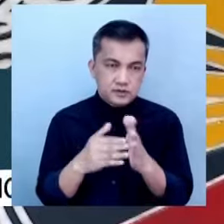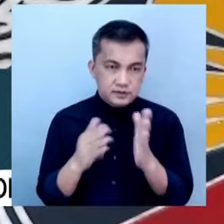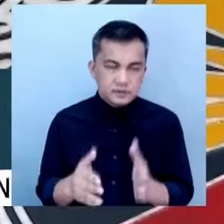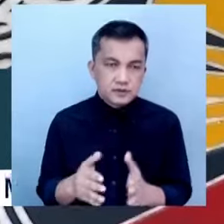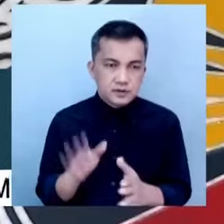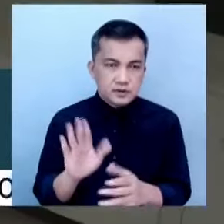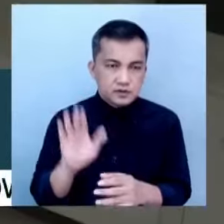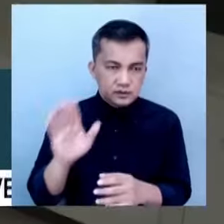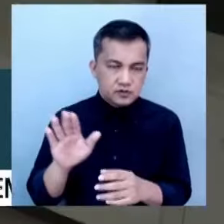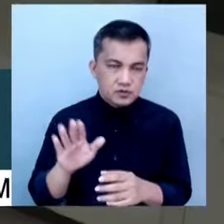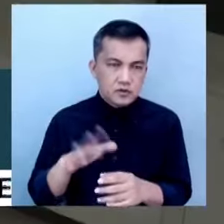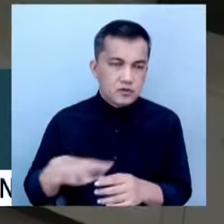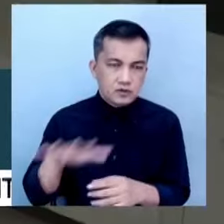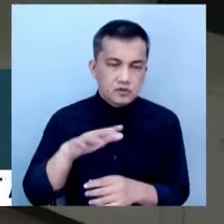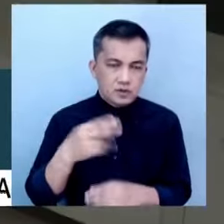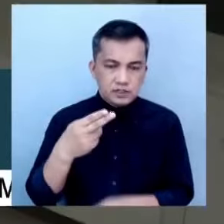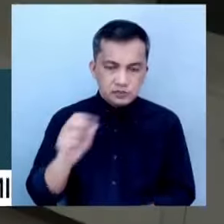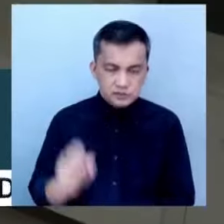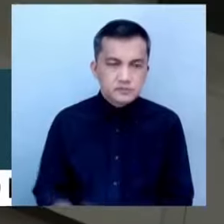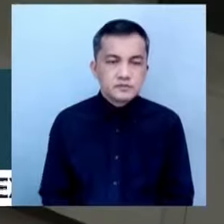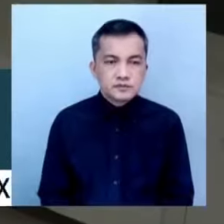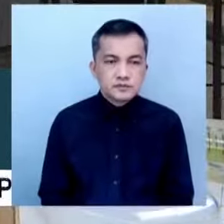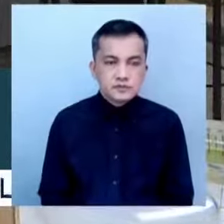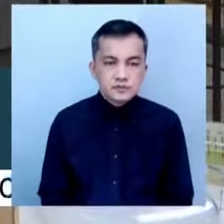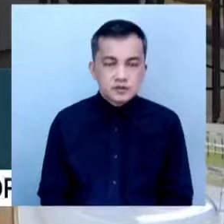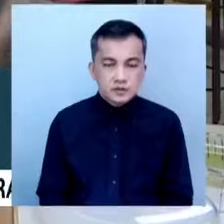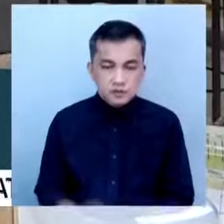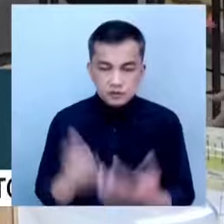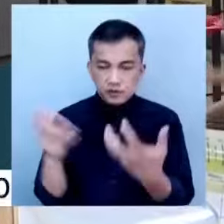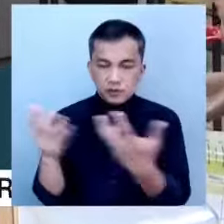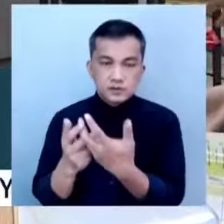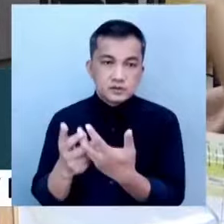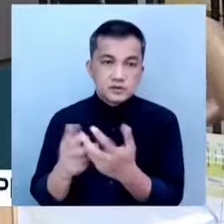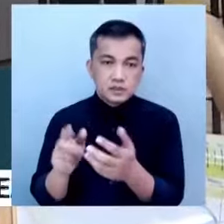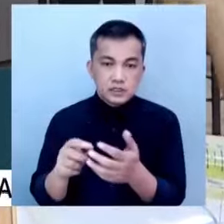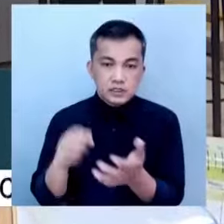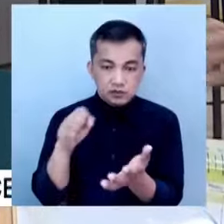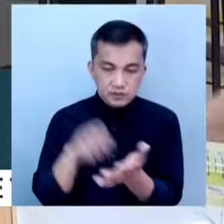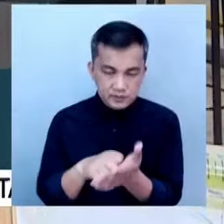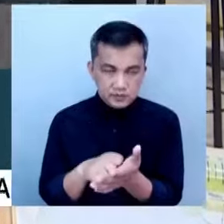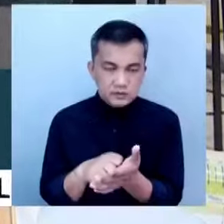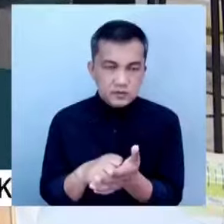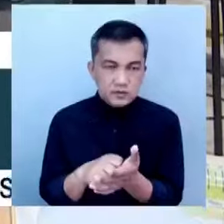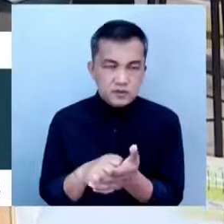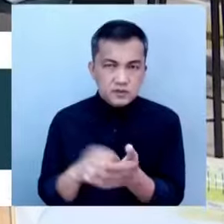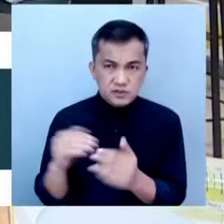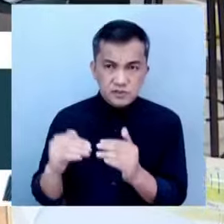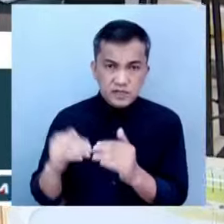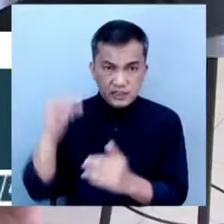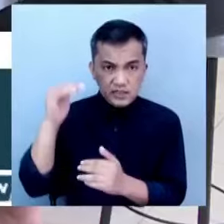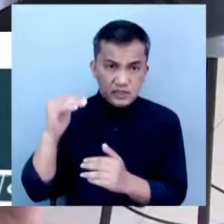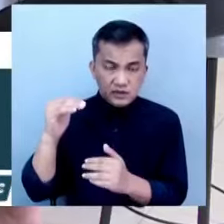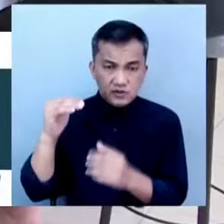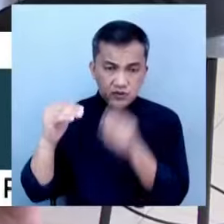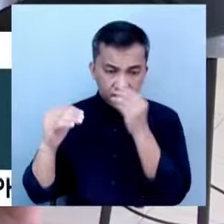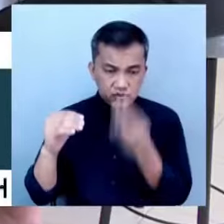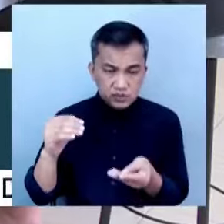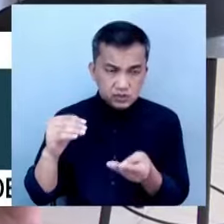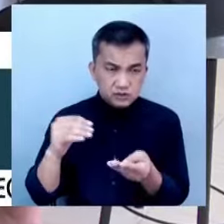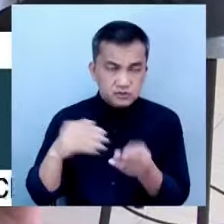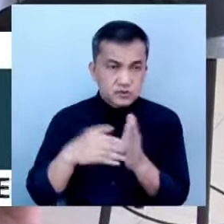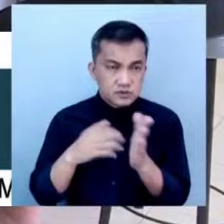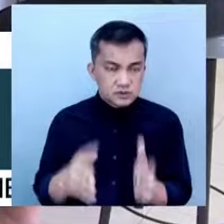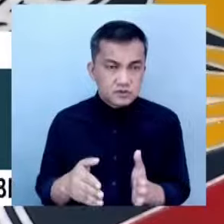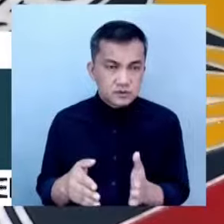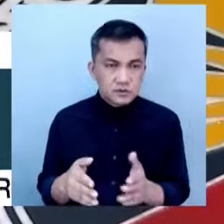whole high school. That should be commensurate to the enrollment that they have. Kung masyadong malaki ito, konti lang estudyante nila, that's